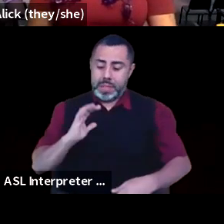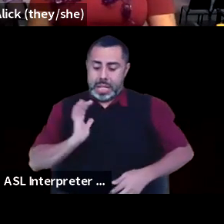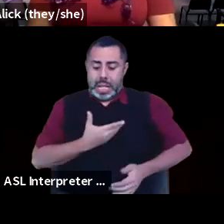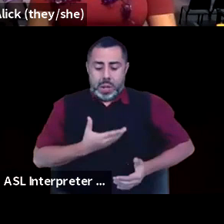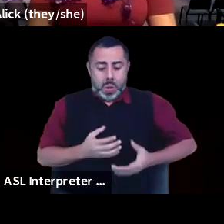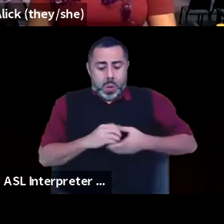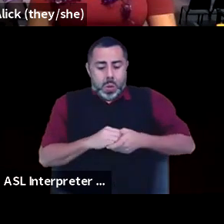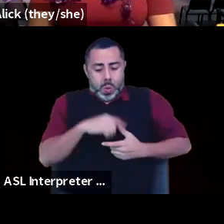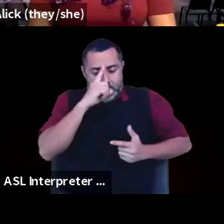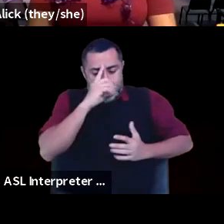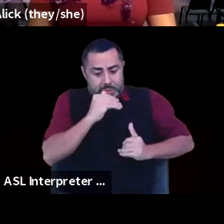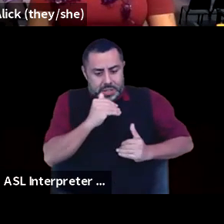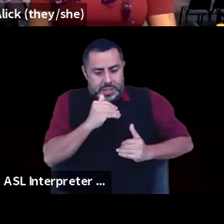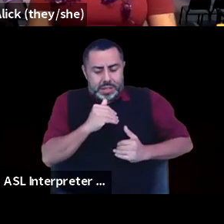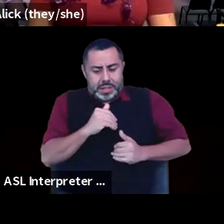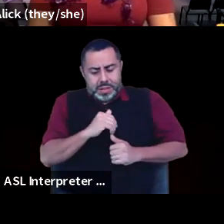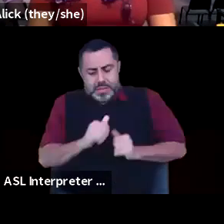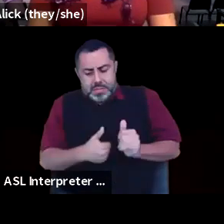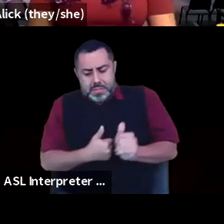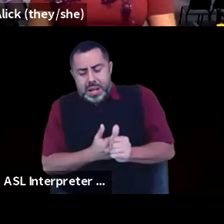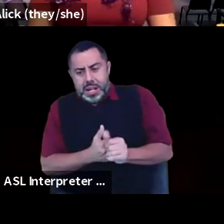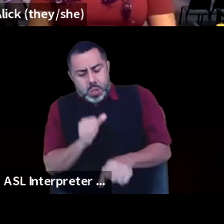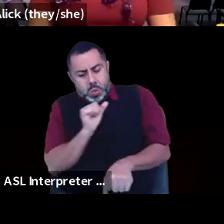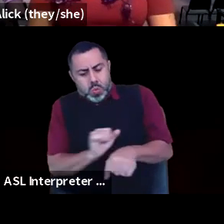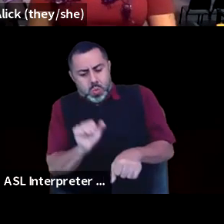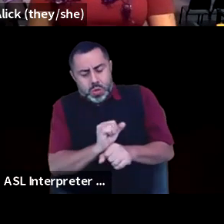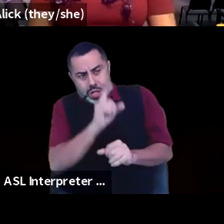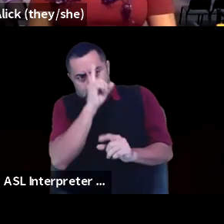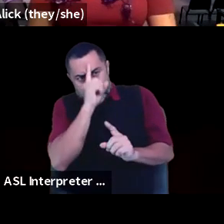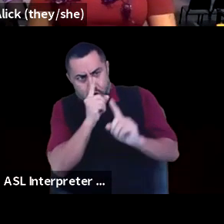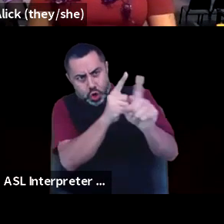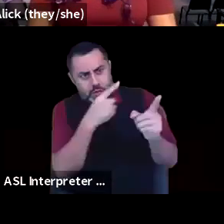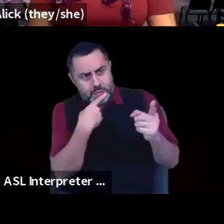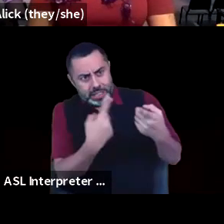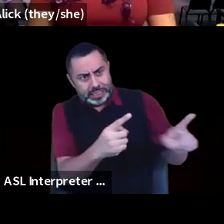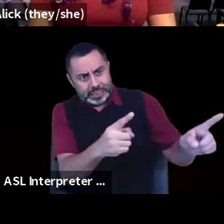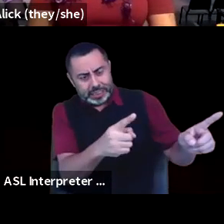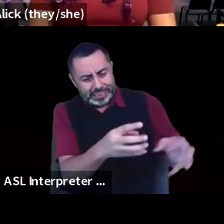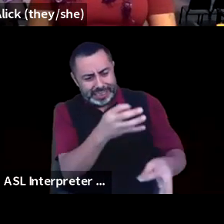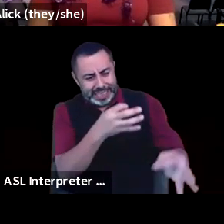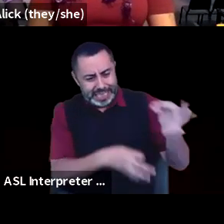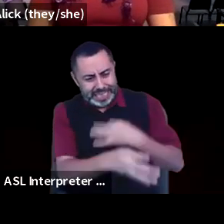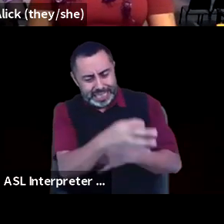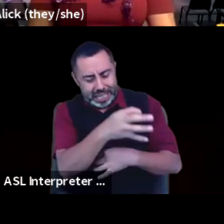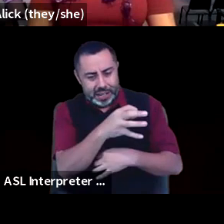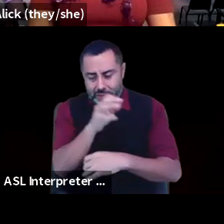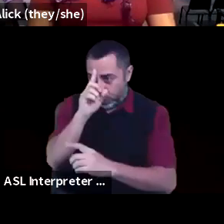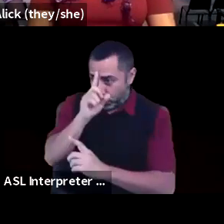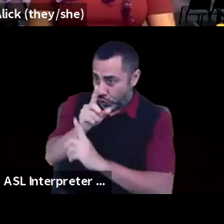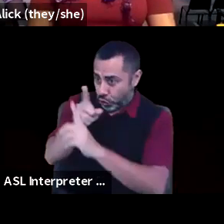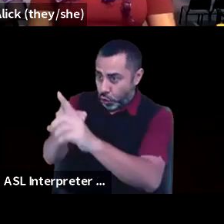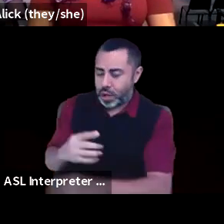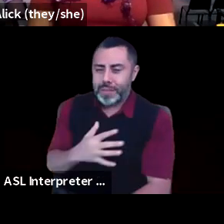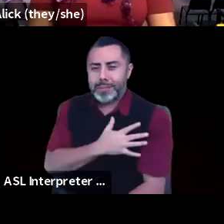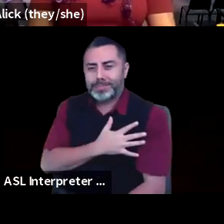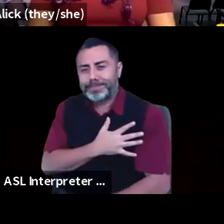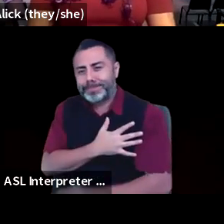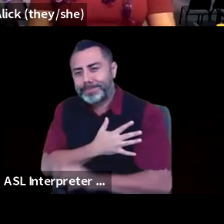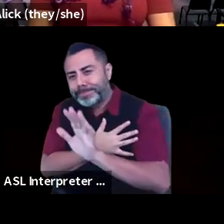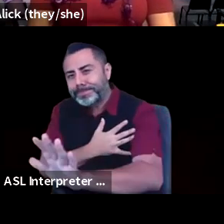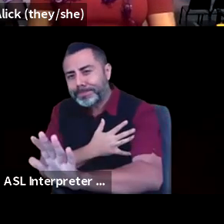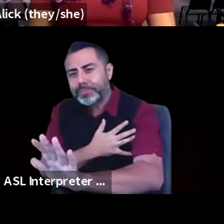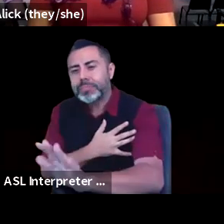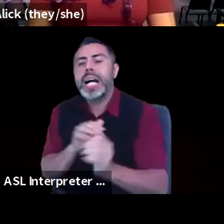goal of success as opposed to a source point of compassion. Like, how can we start to flip that, like, as a